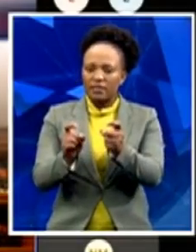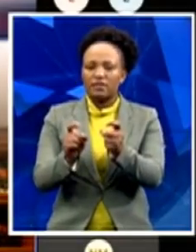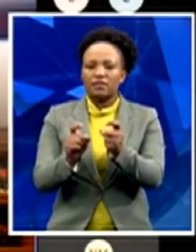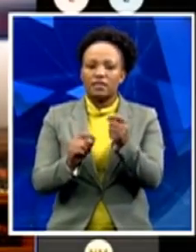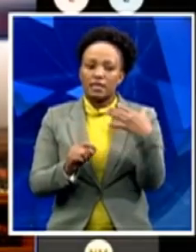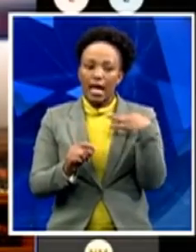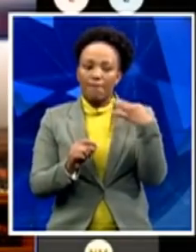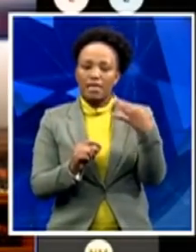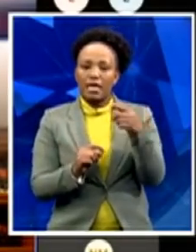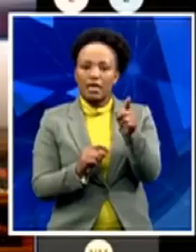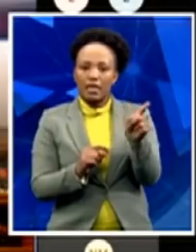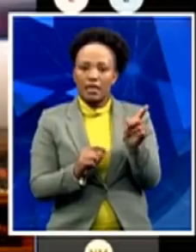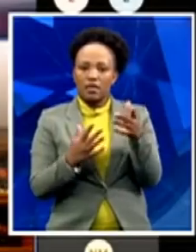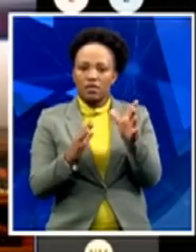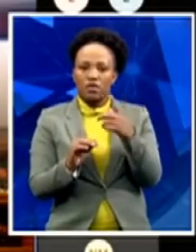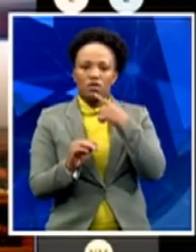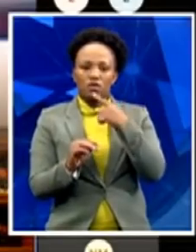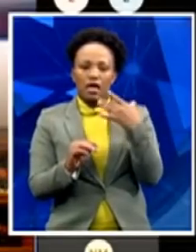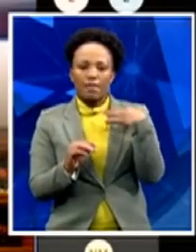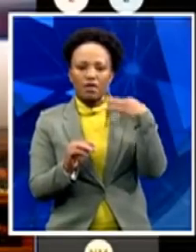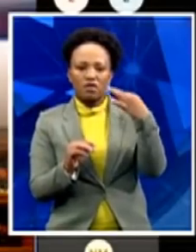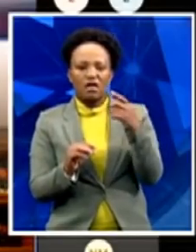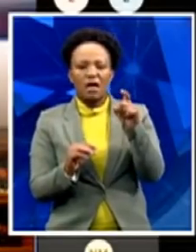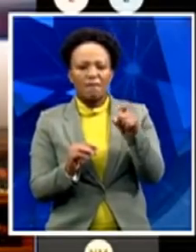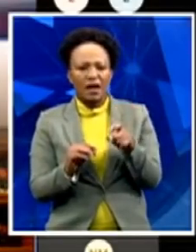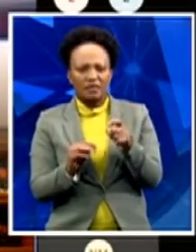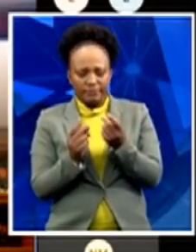application must be dealt with expeditiously.